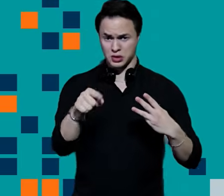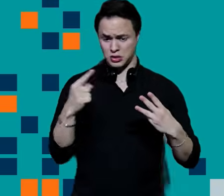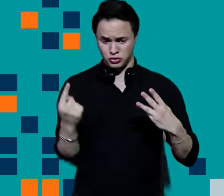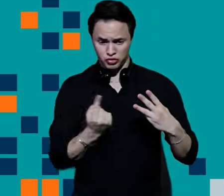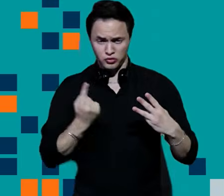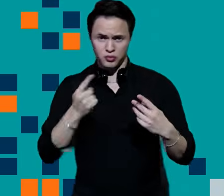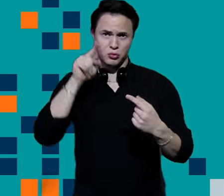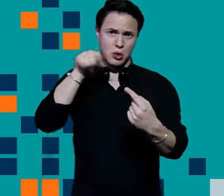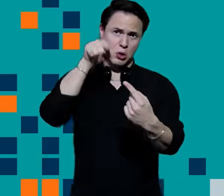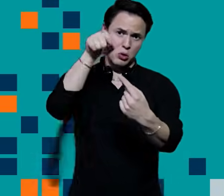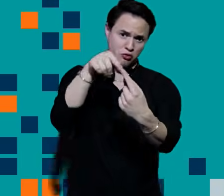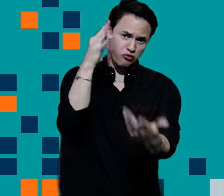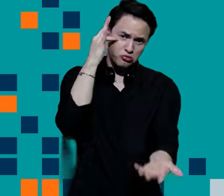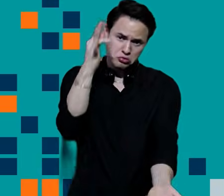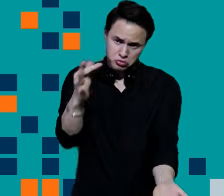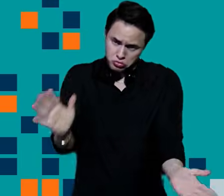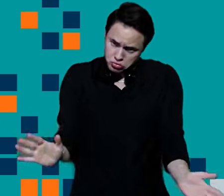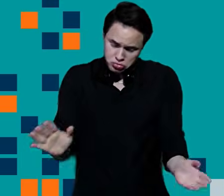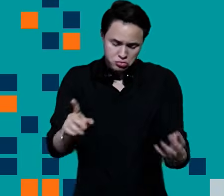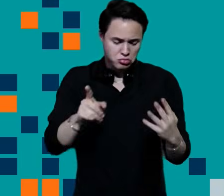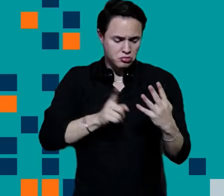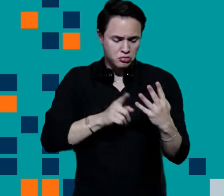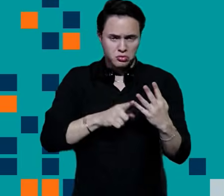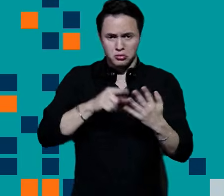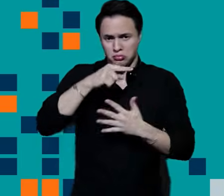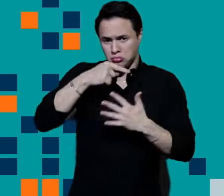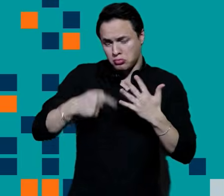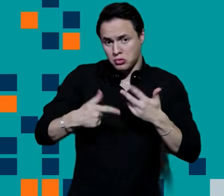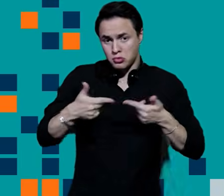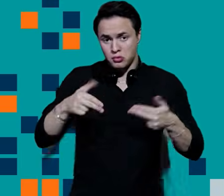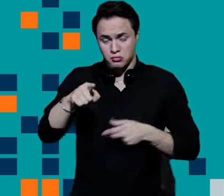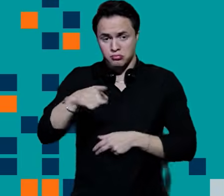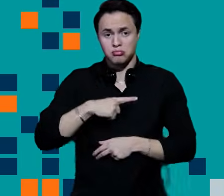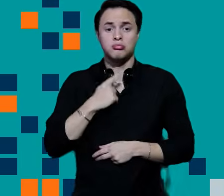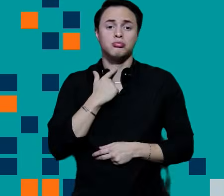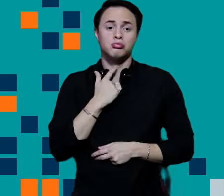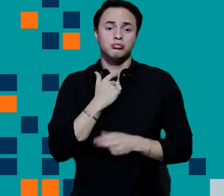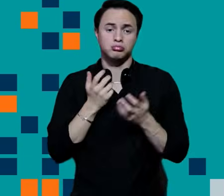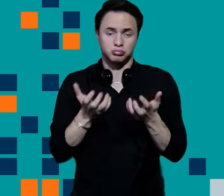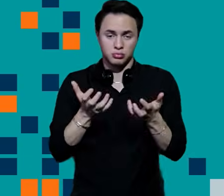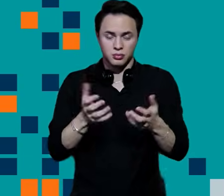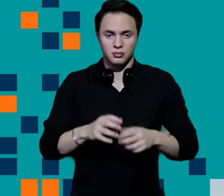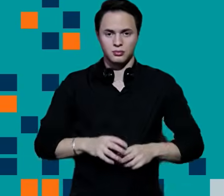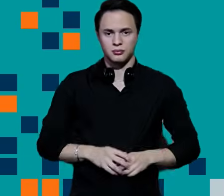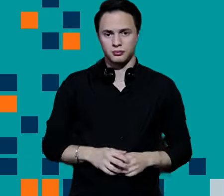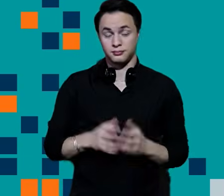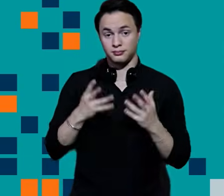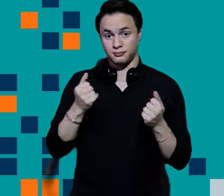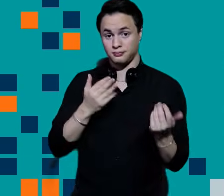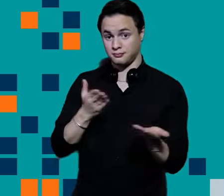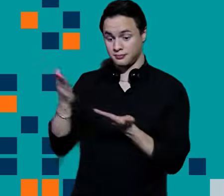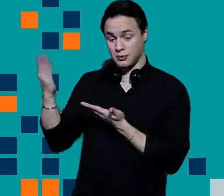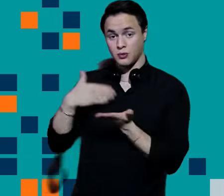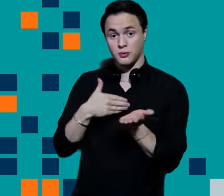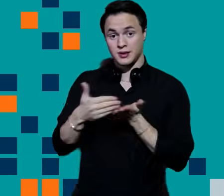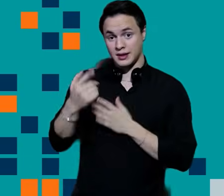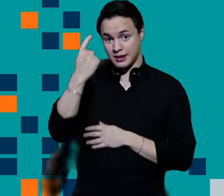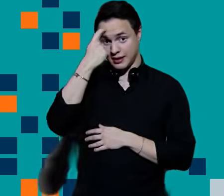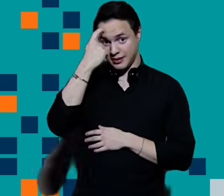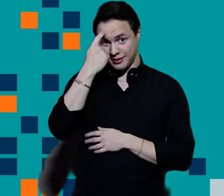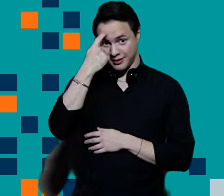you can imagine, they're like ingredients of a menu where we mix a bunch of them. Let's start with this idea